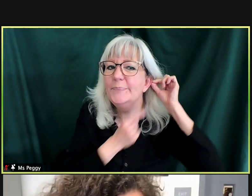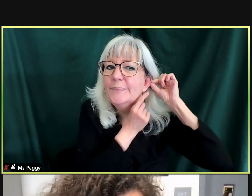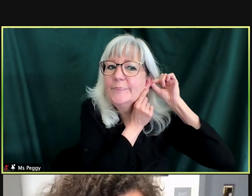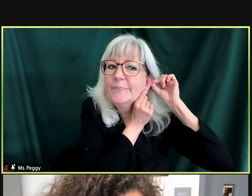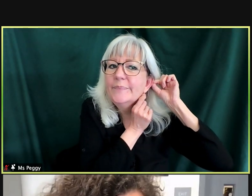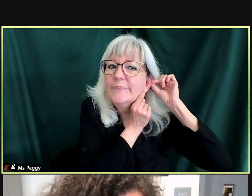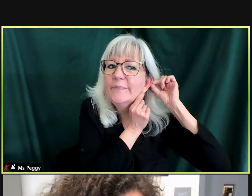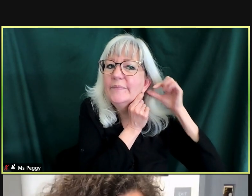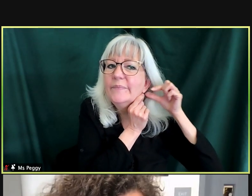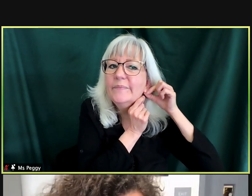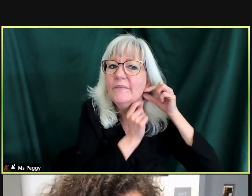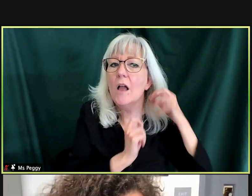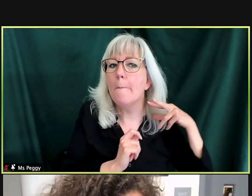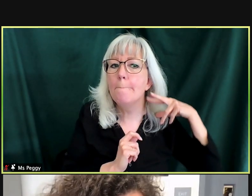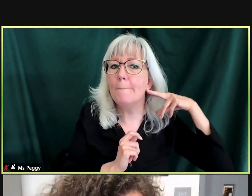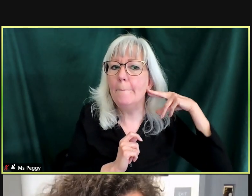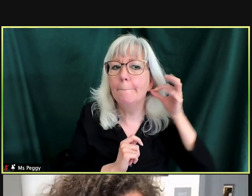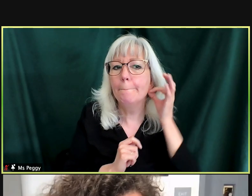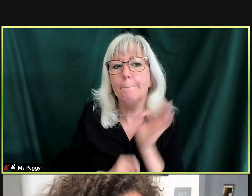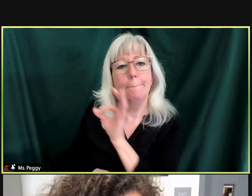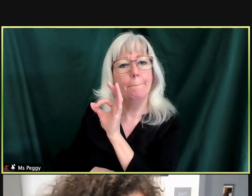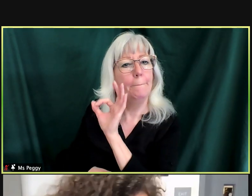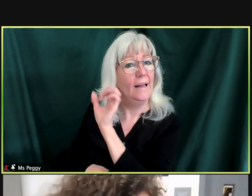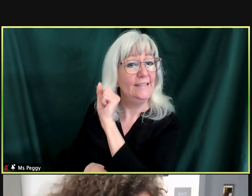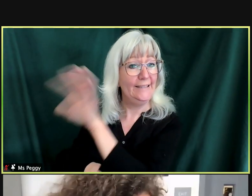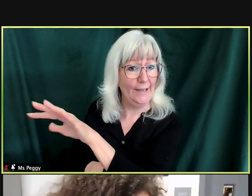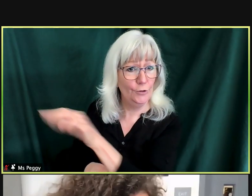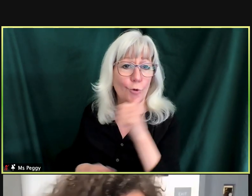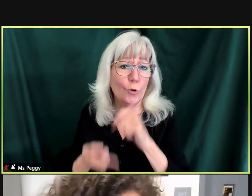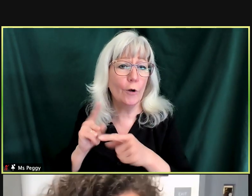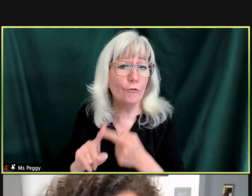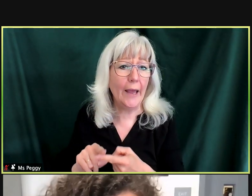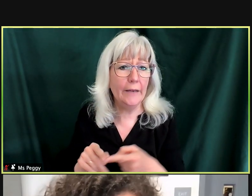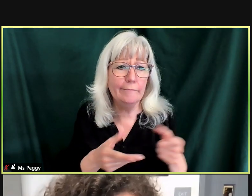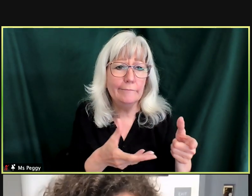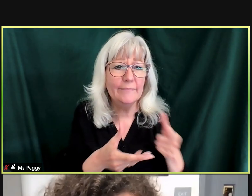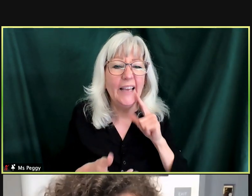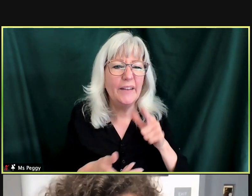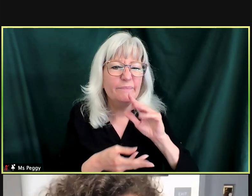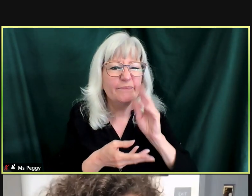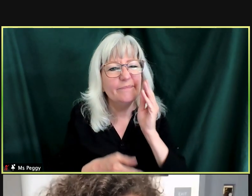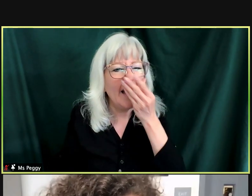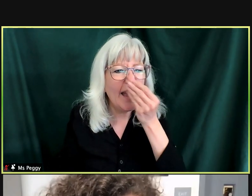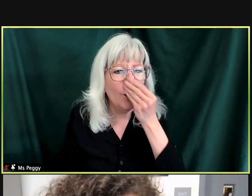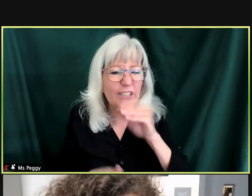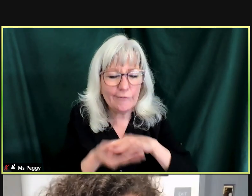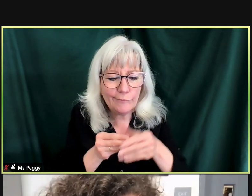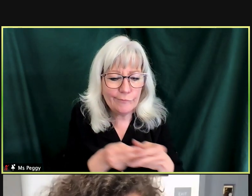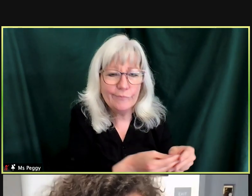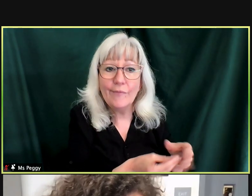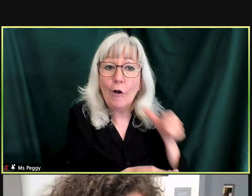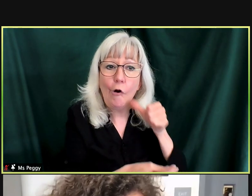you pierce. Yeah. He sent it to her in a handkerchief. Then